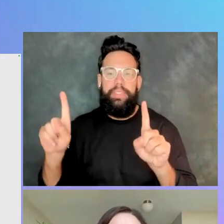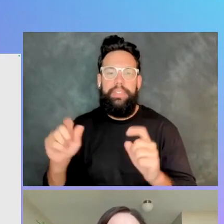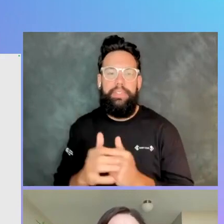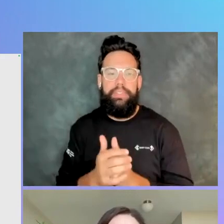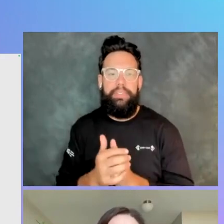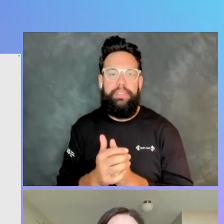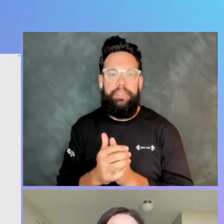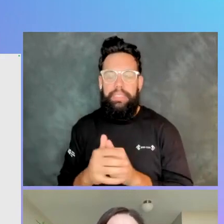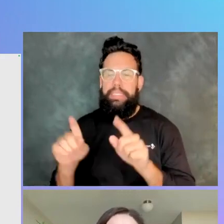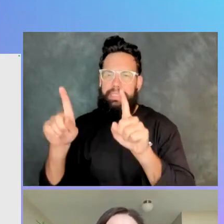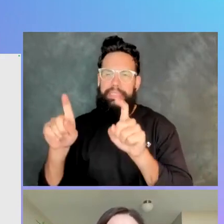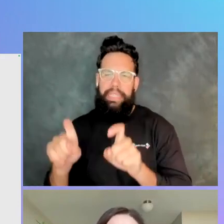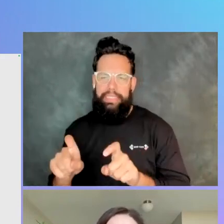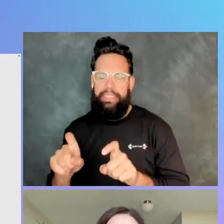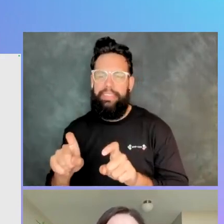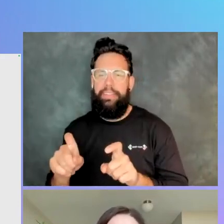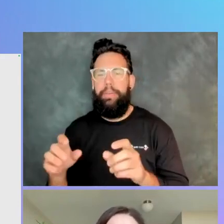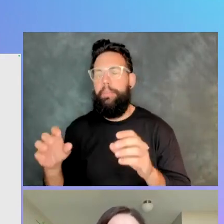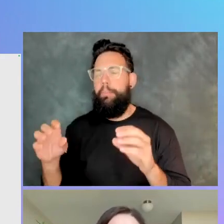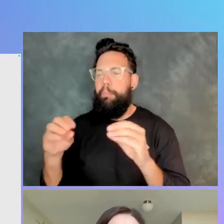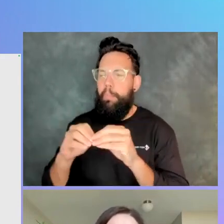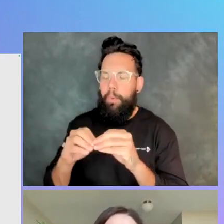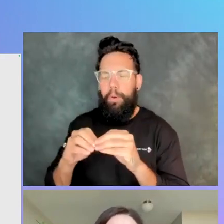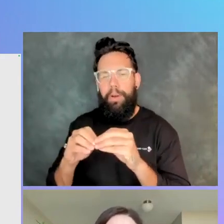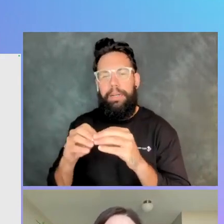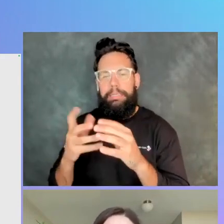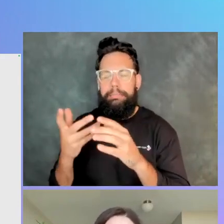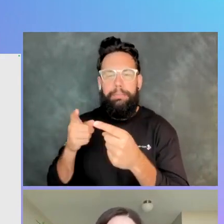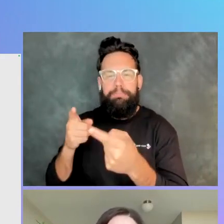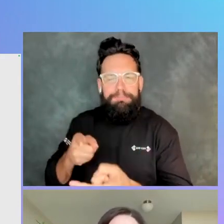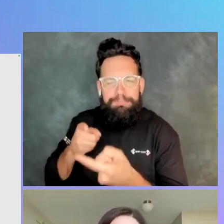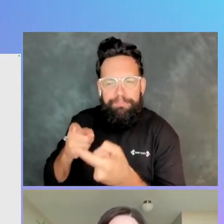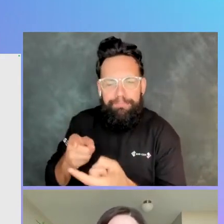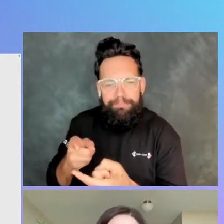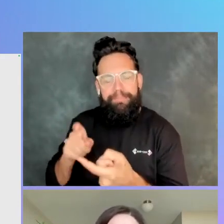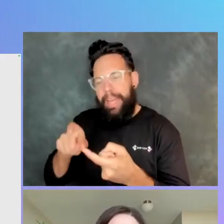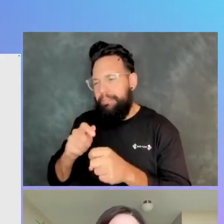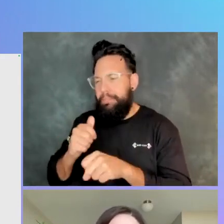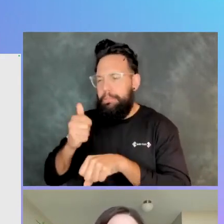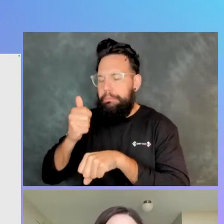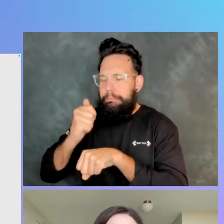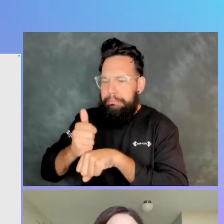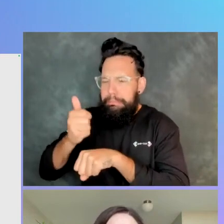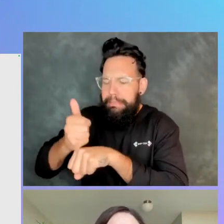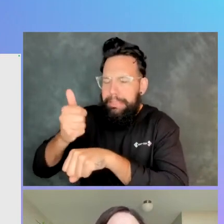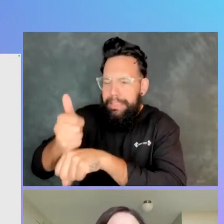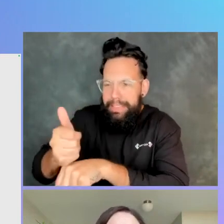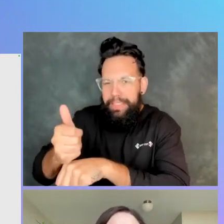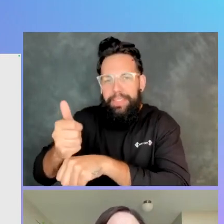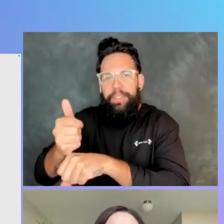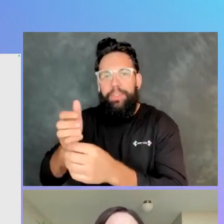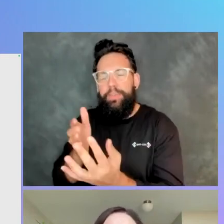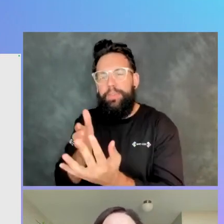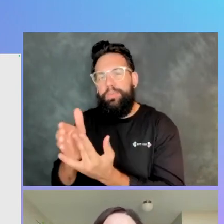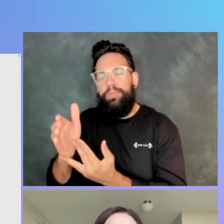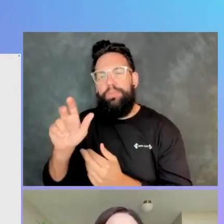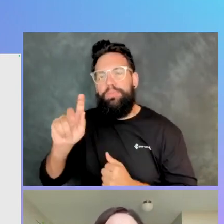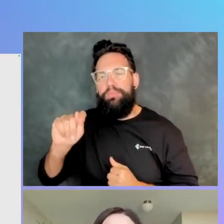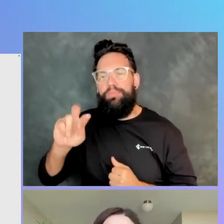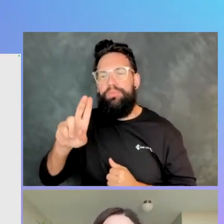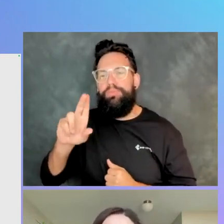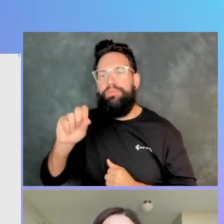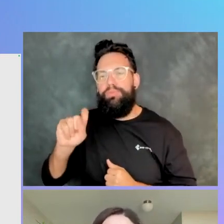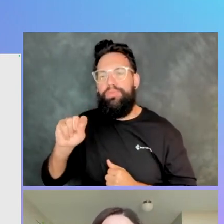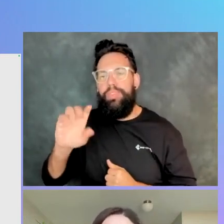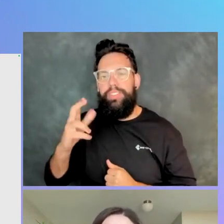is just a little bit trickier. There's some things you need to honor to make sure everything in Apple's trust chain is working properly. So the first is